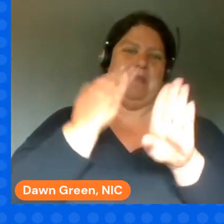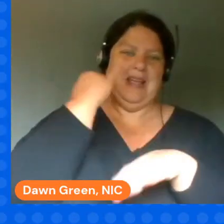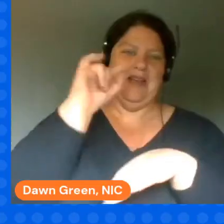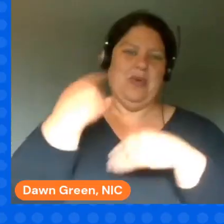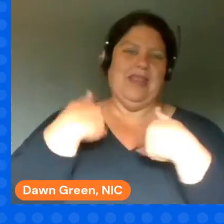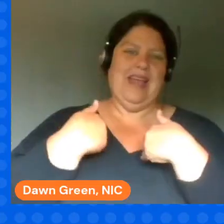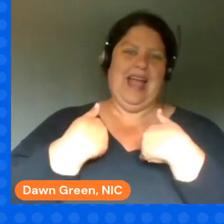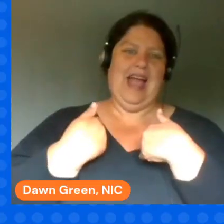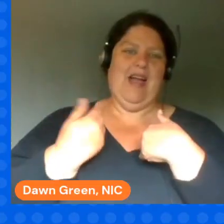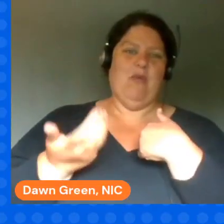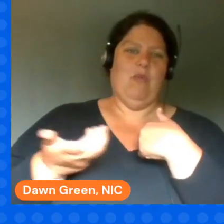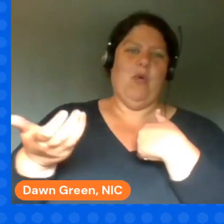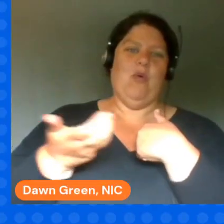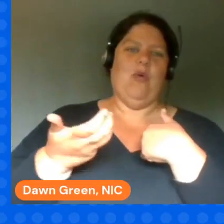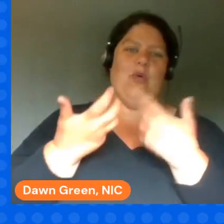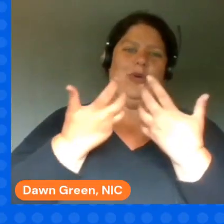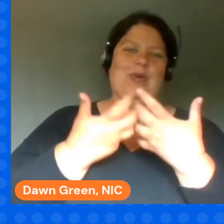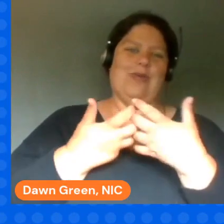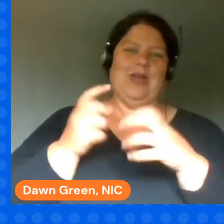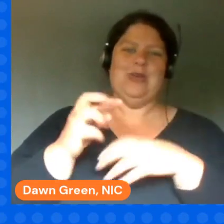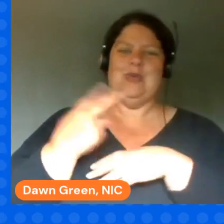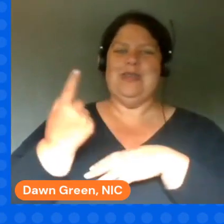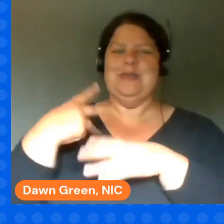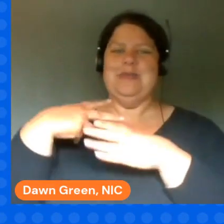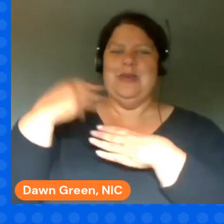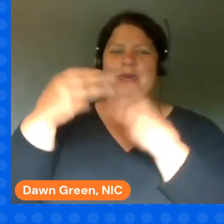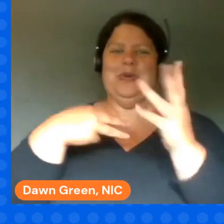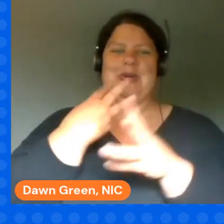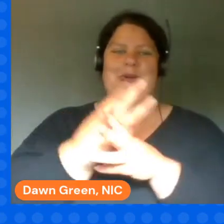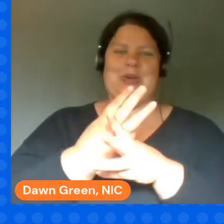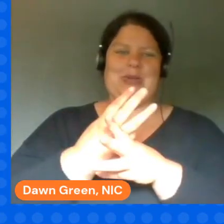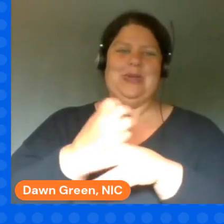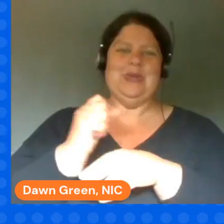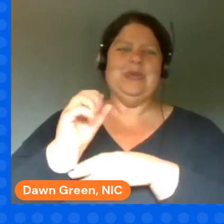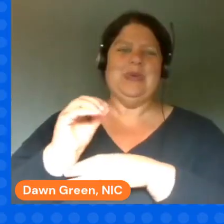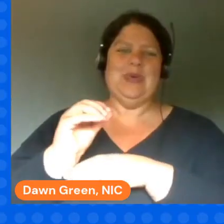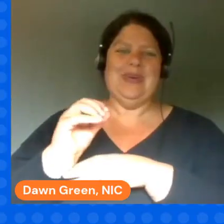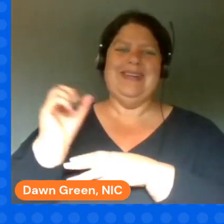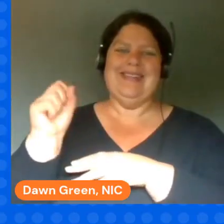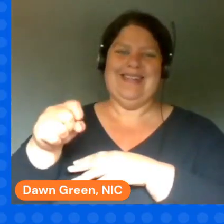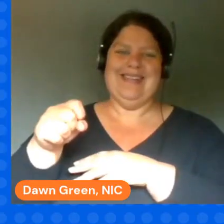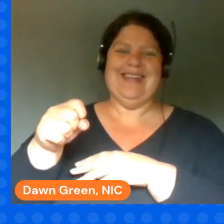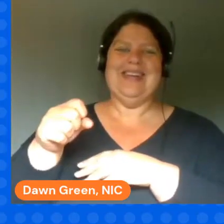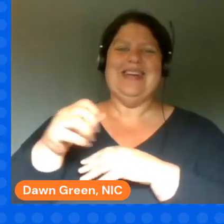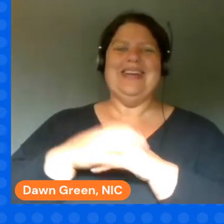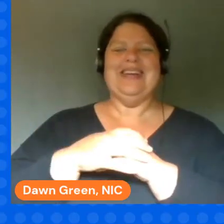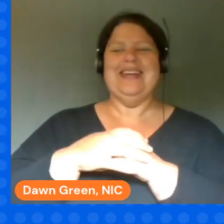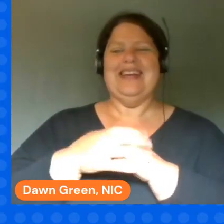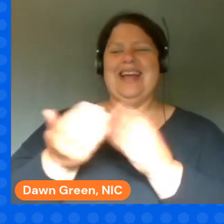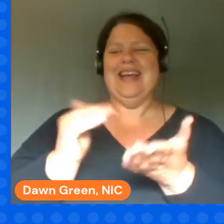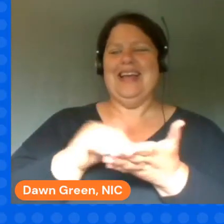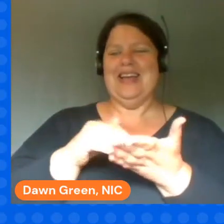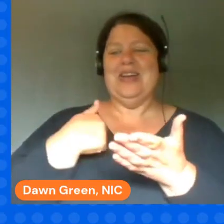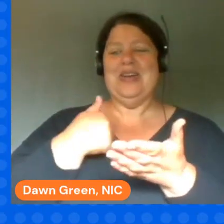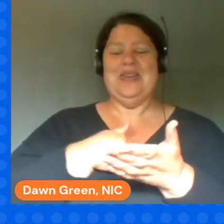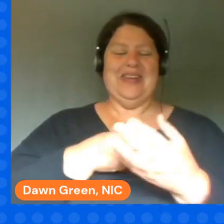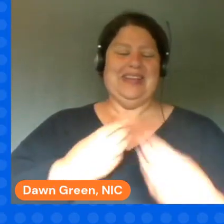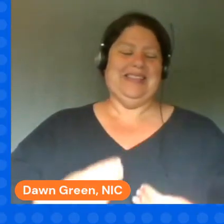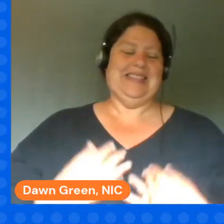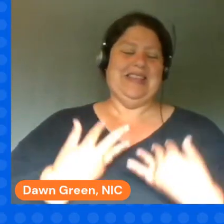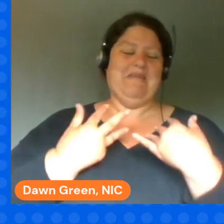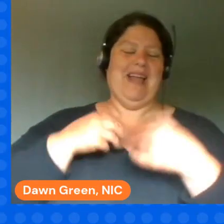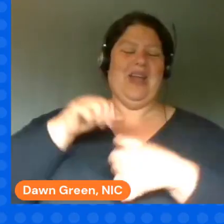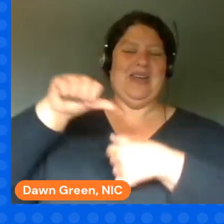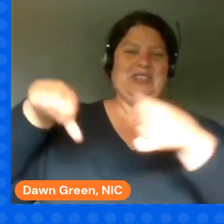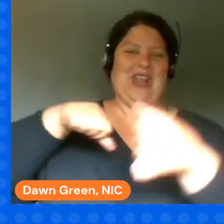device or out in the world? And so, yeah, we get inspired by each other